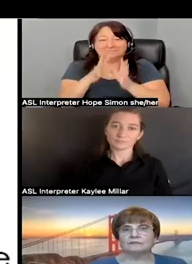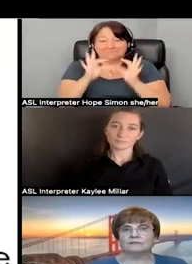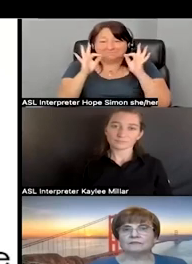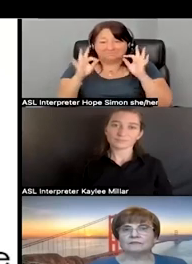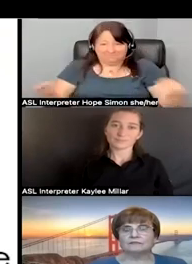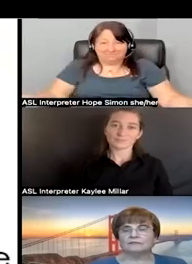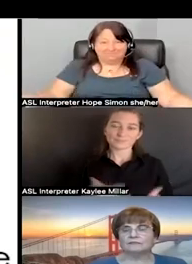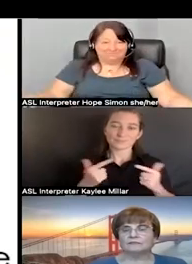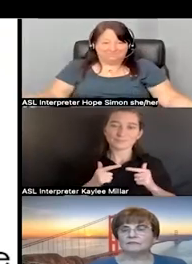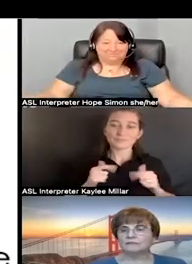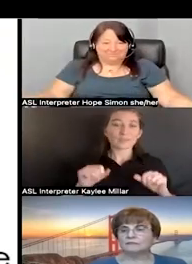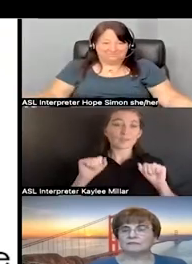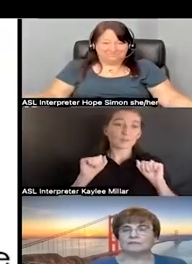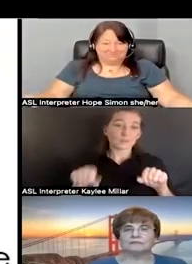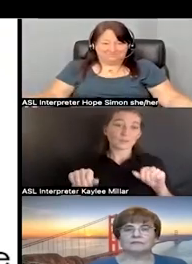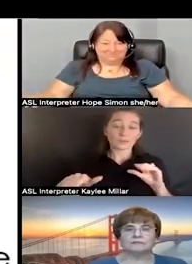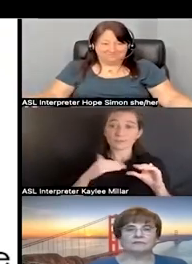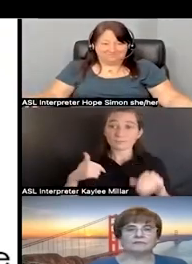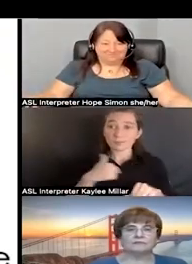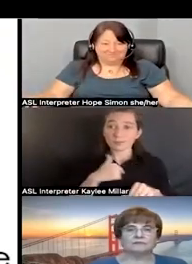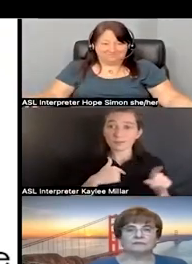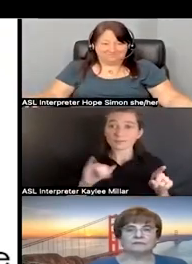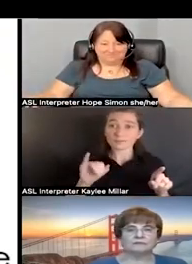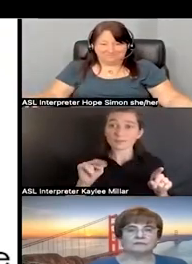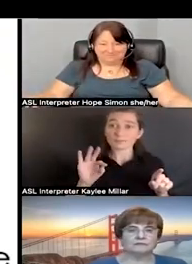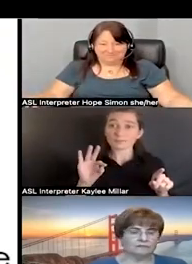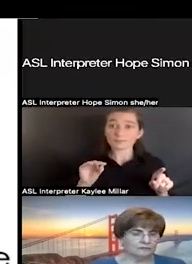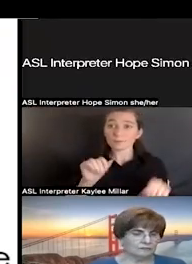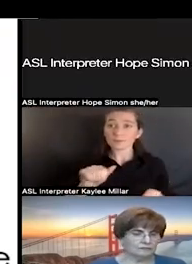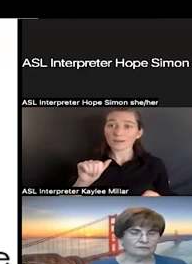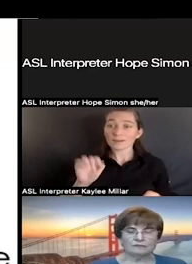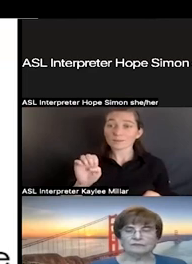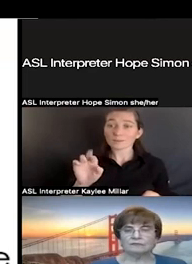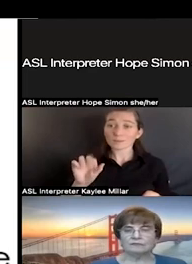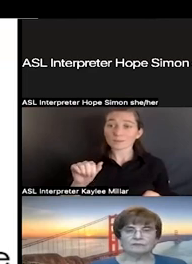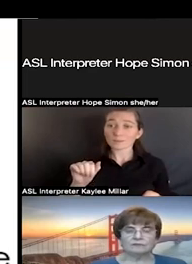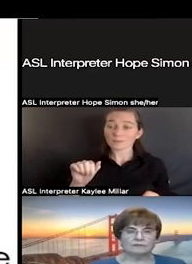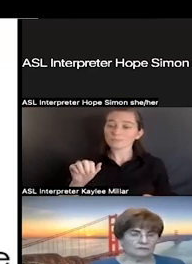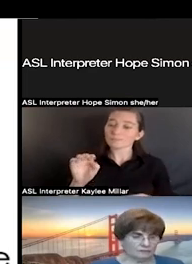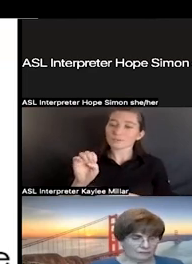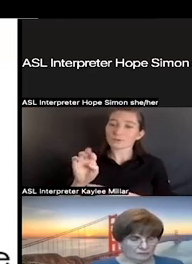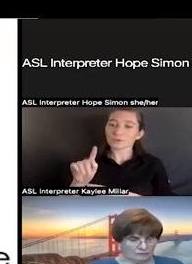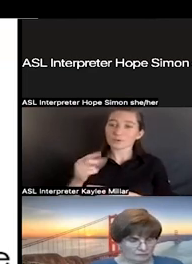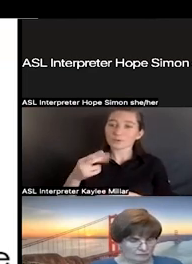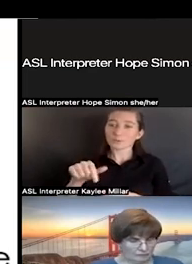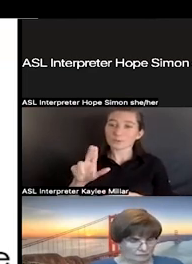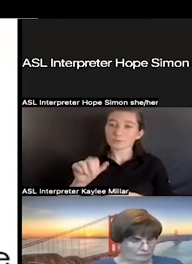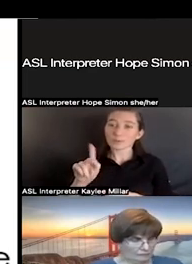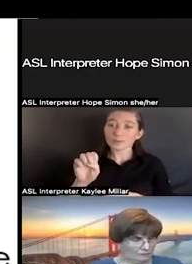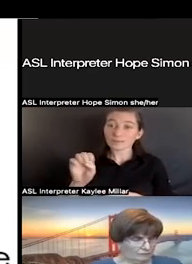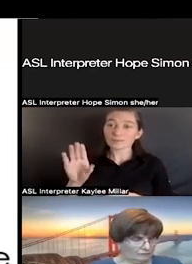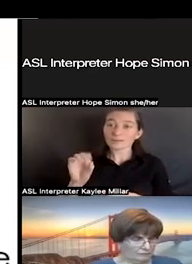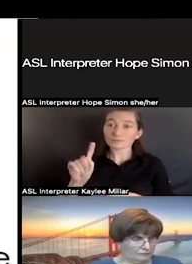You can email us at either info@earthquakecountry.org for statewide. sector-based committee questions and resources